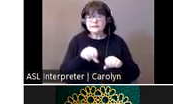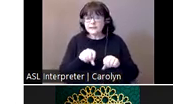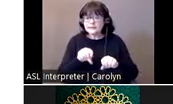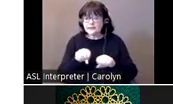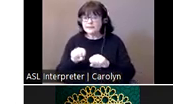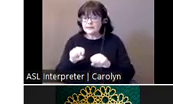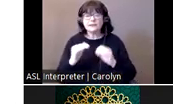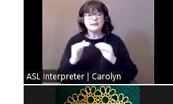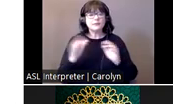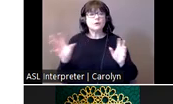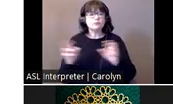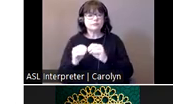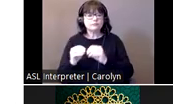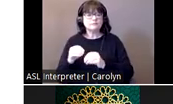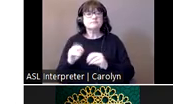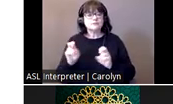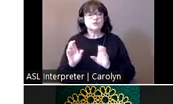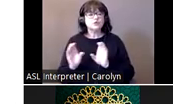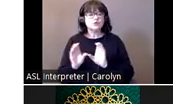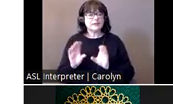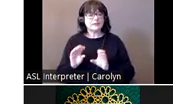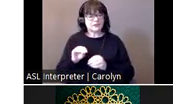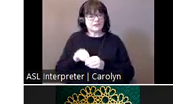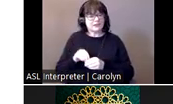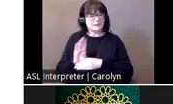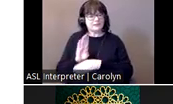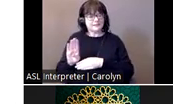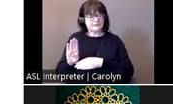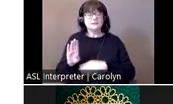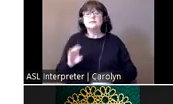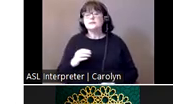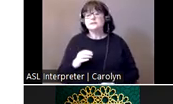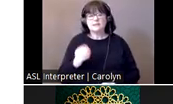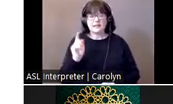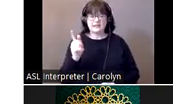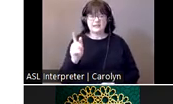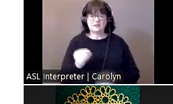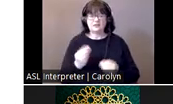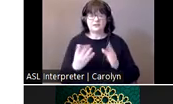certifications. And I'll tell you about a couple of examples of those a little bit later on.